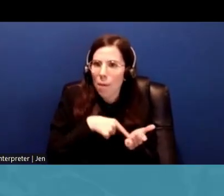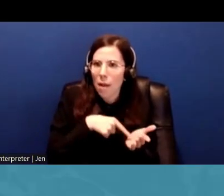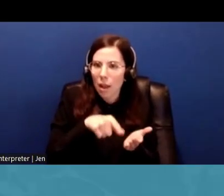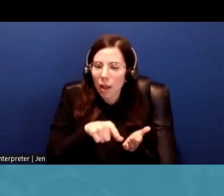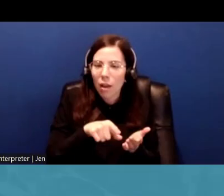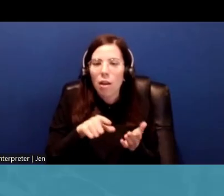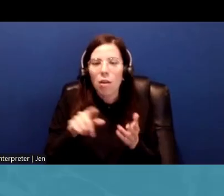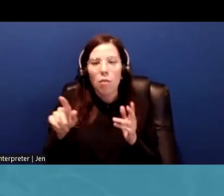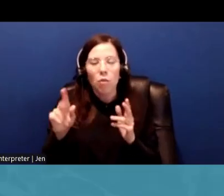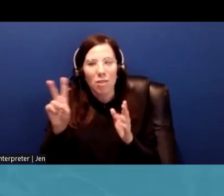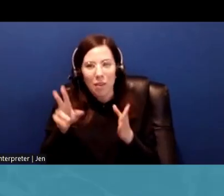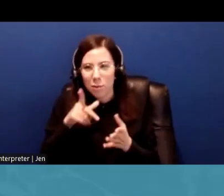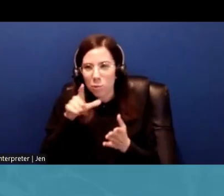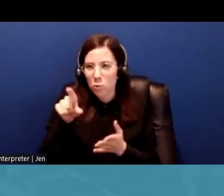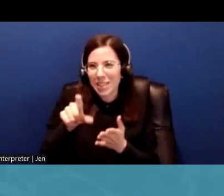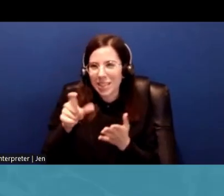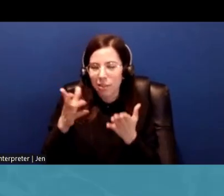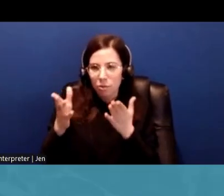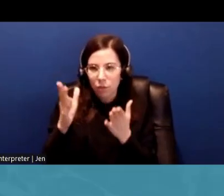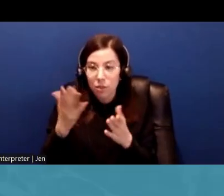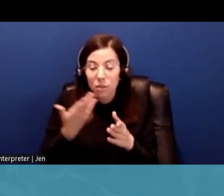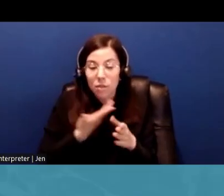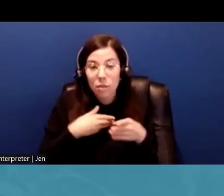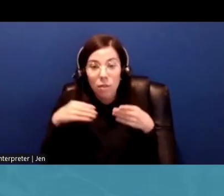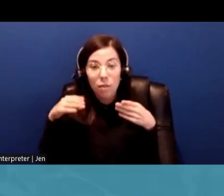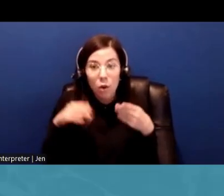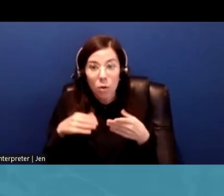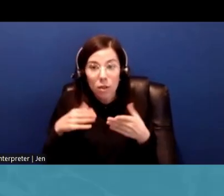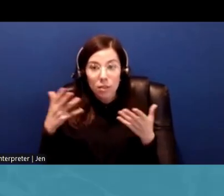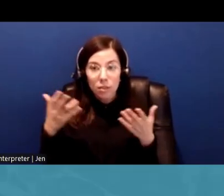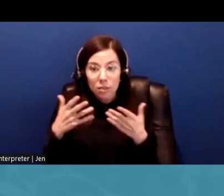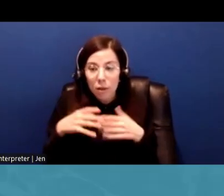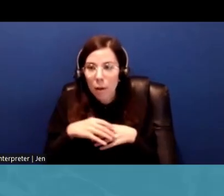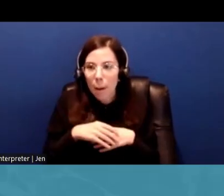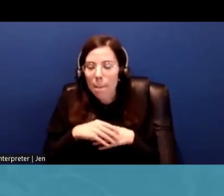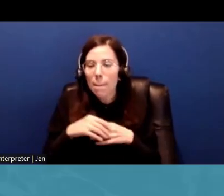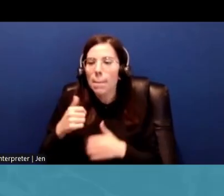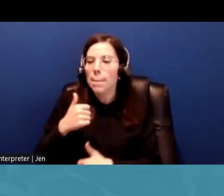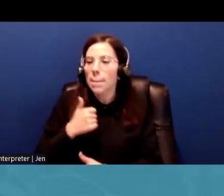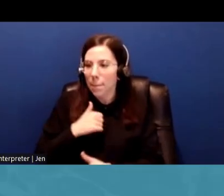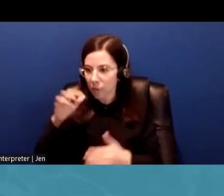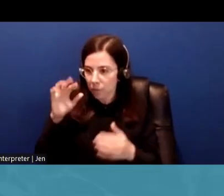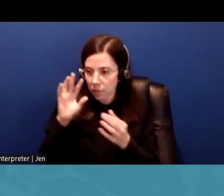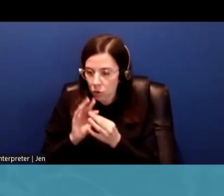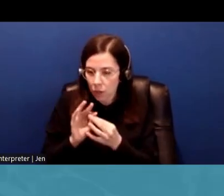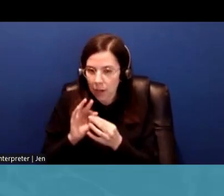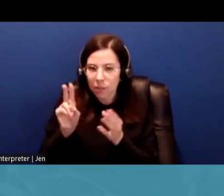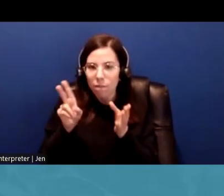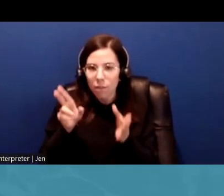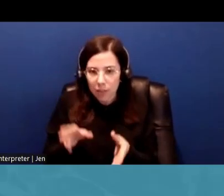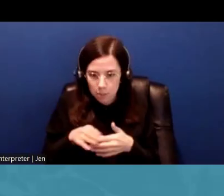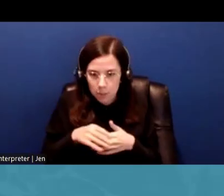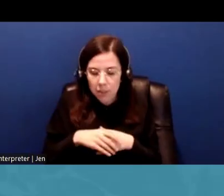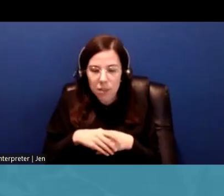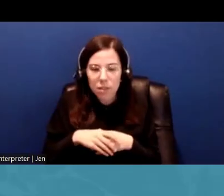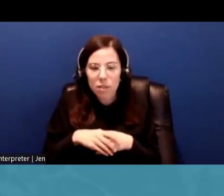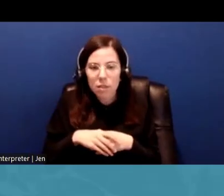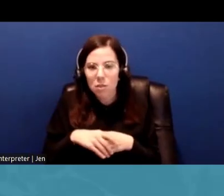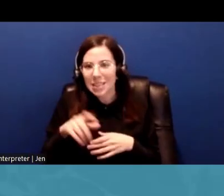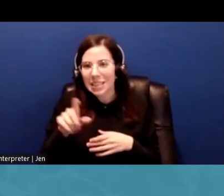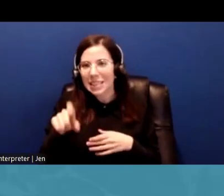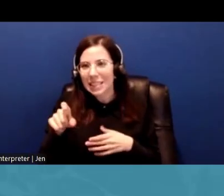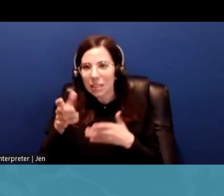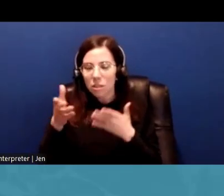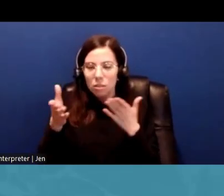those services. And one of our focuses is military connected victims in need of the services